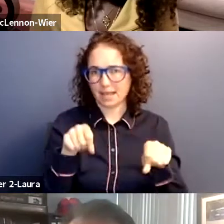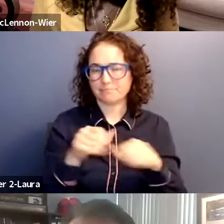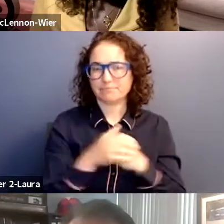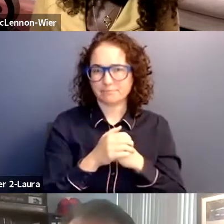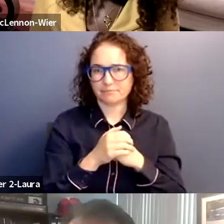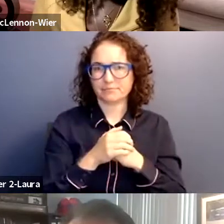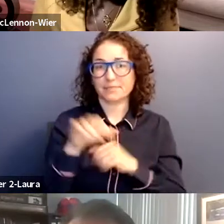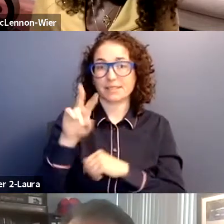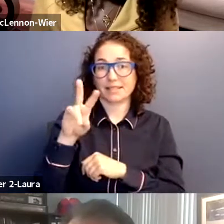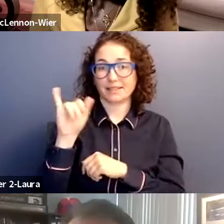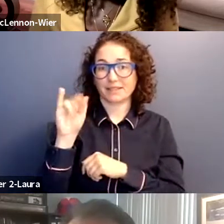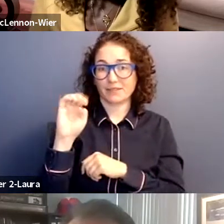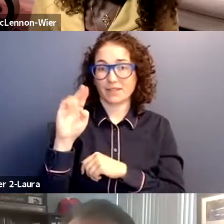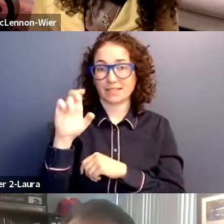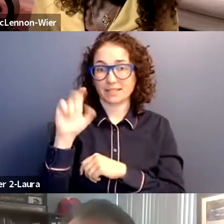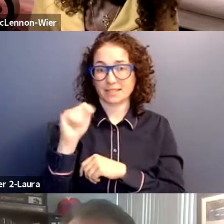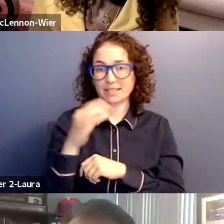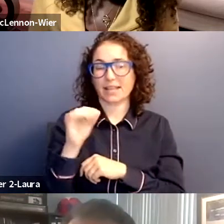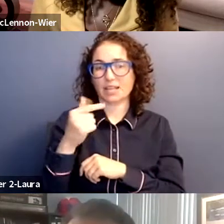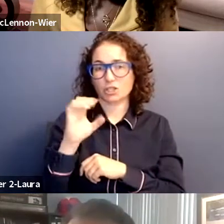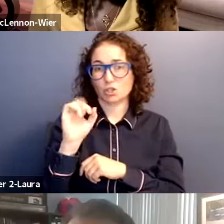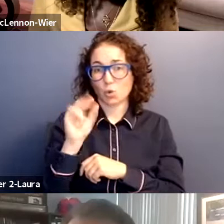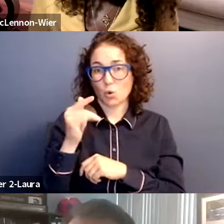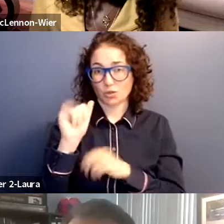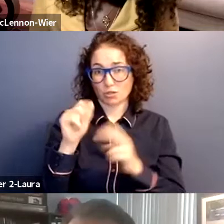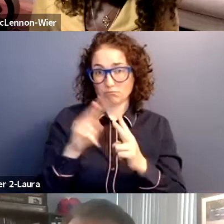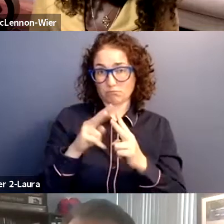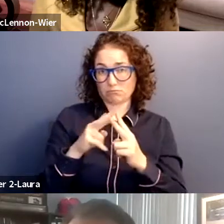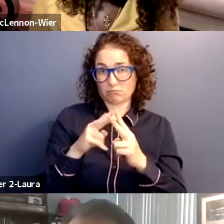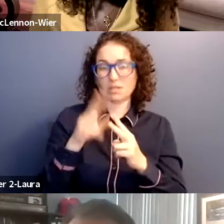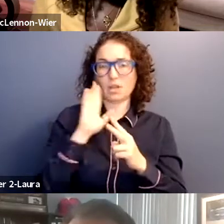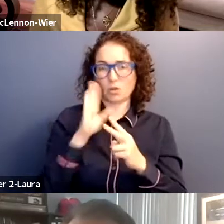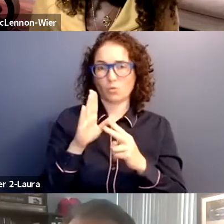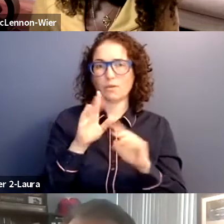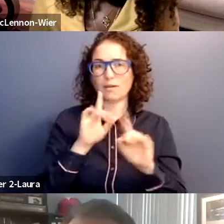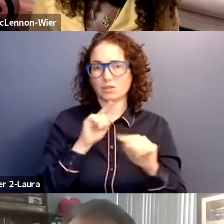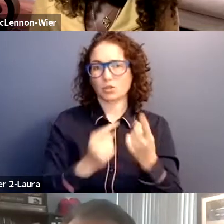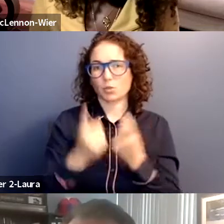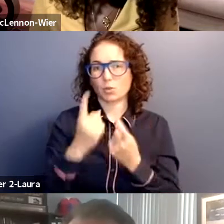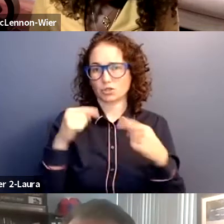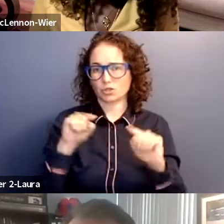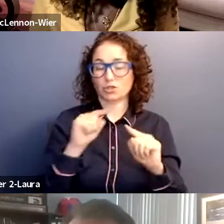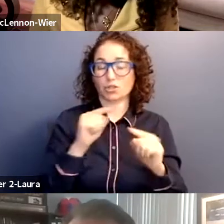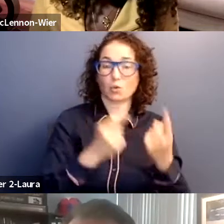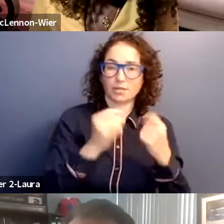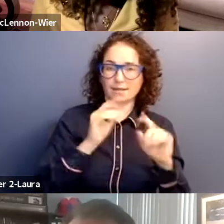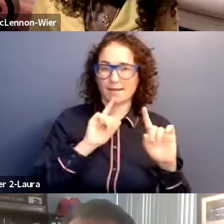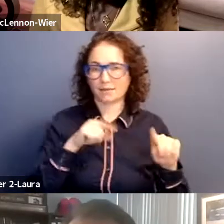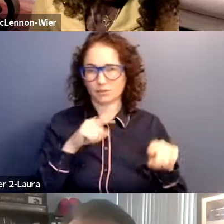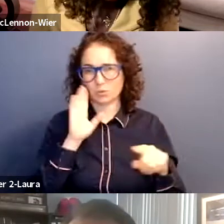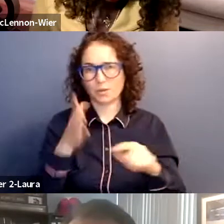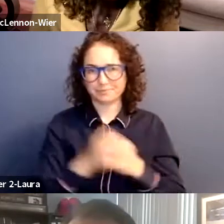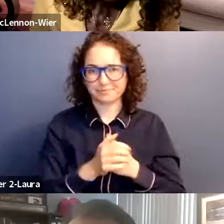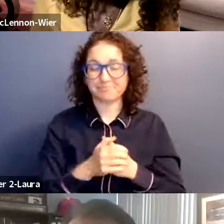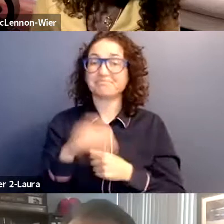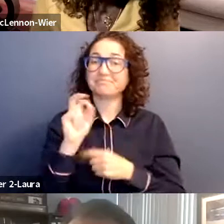Moss and Georgia Pilling will be accepting questions during the Q&A section of this presentation.